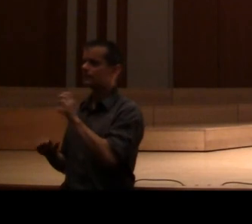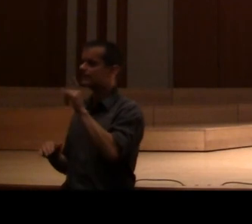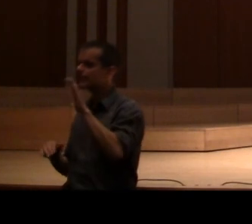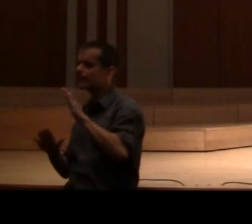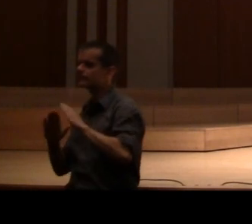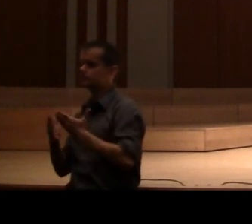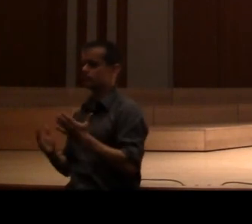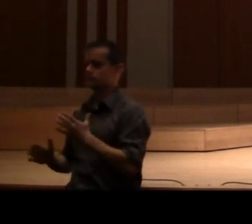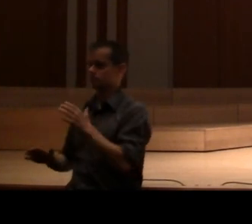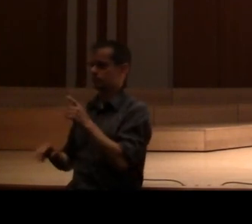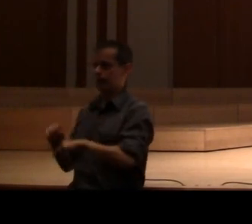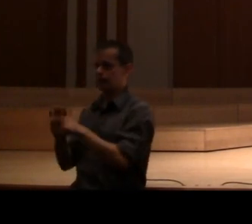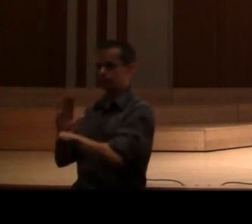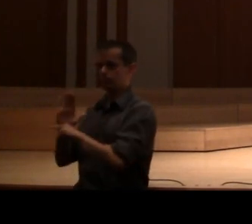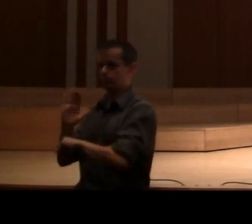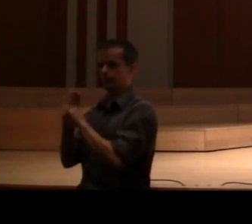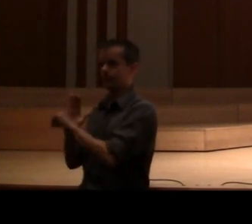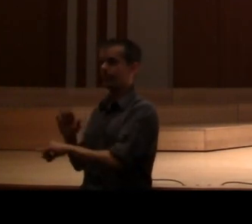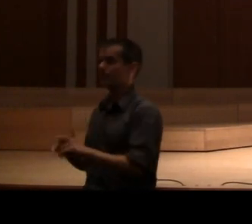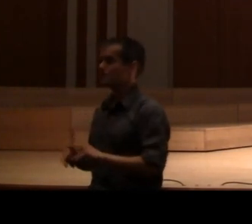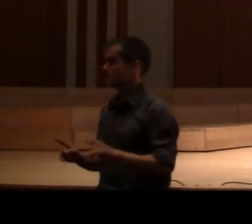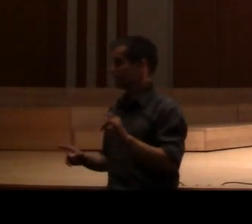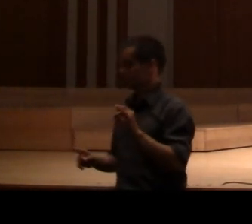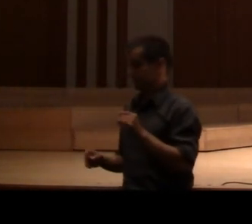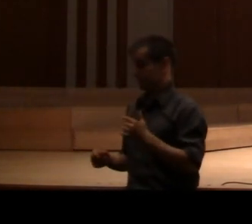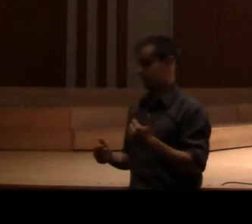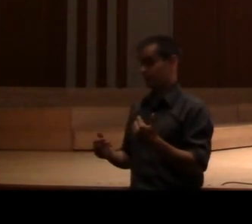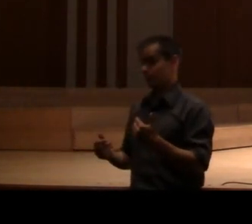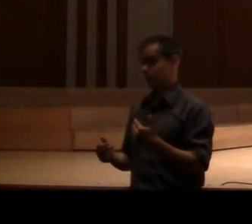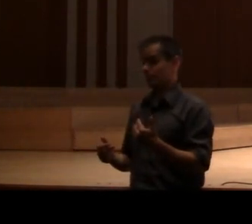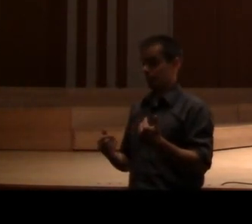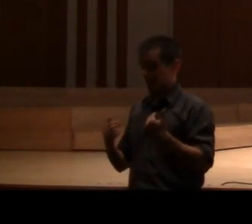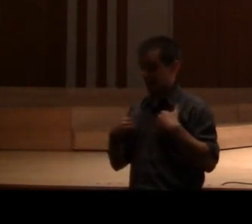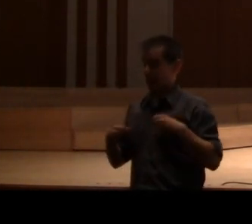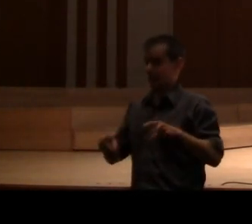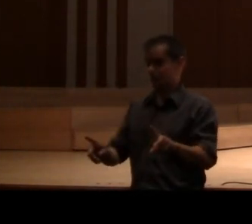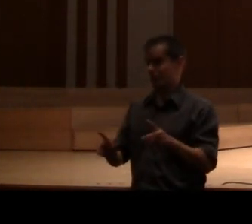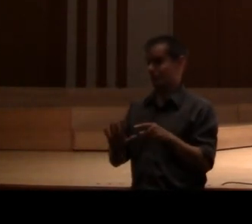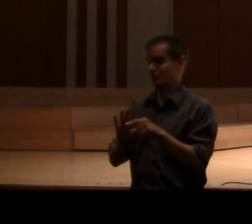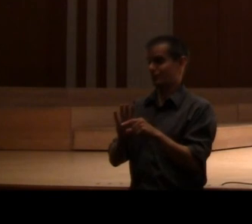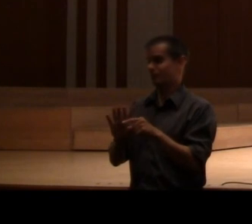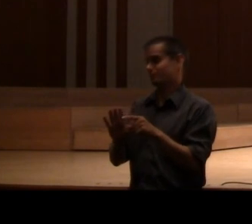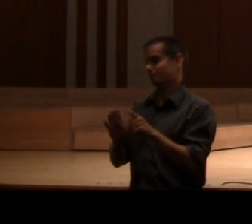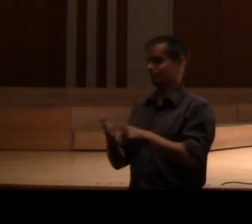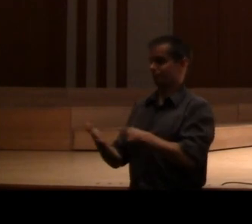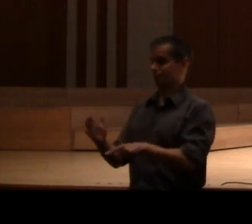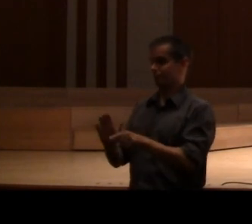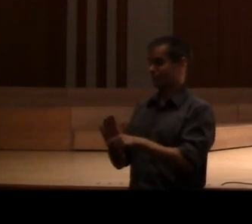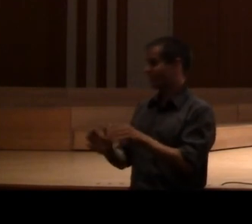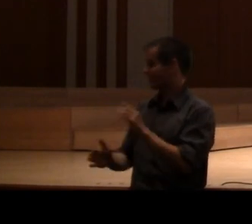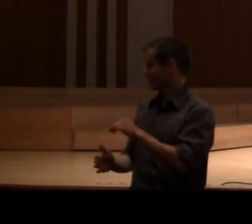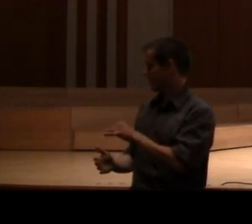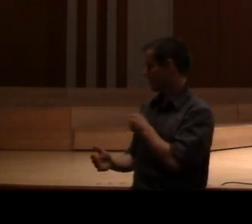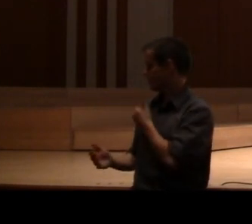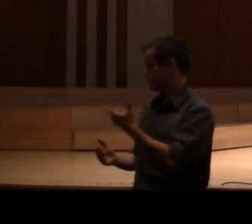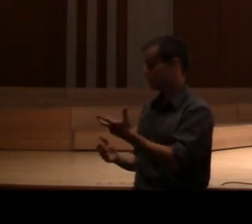a classic. But we were really given this opportunity, and Wallace Stevens wrote this poem.